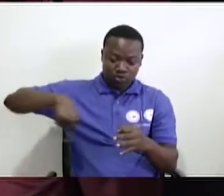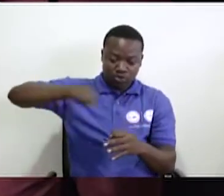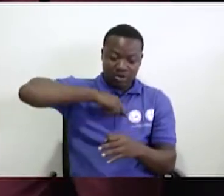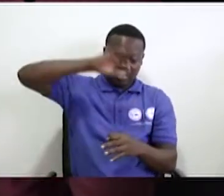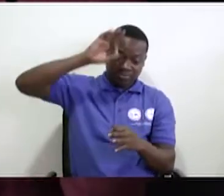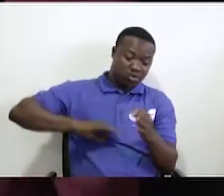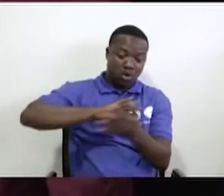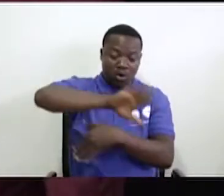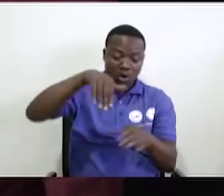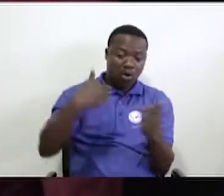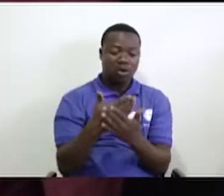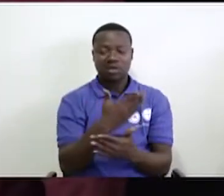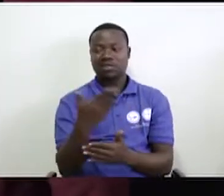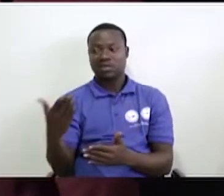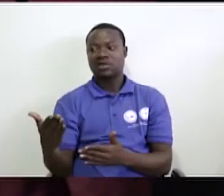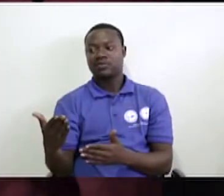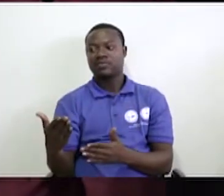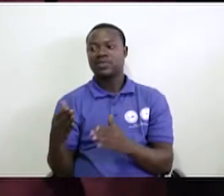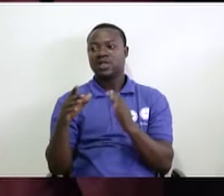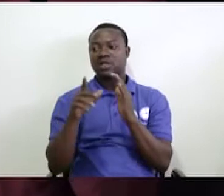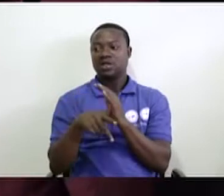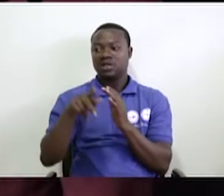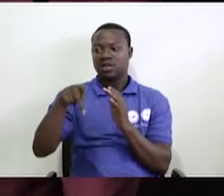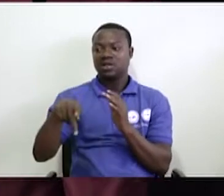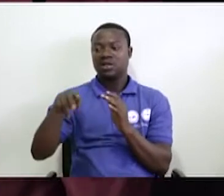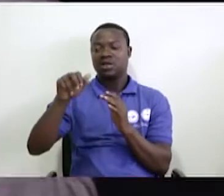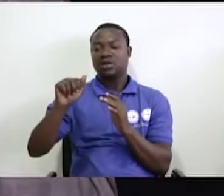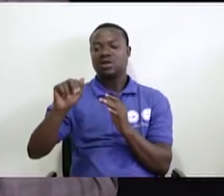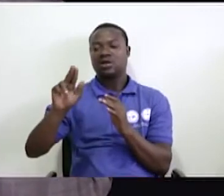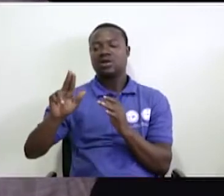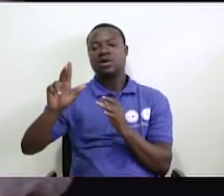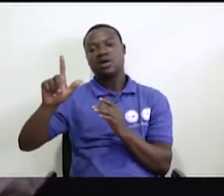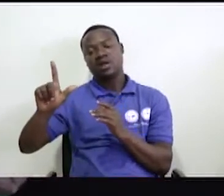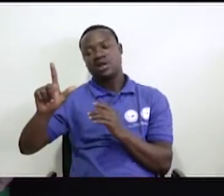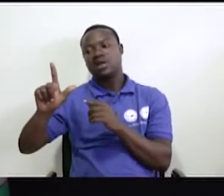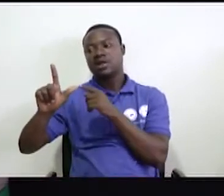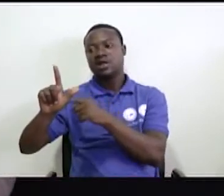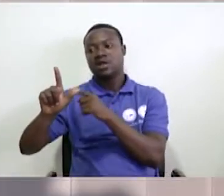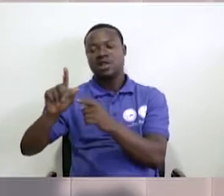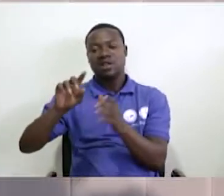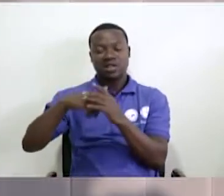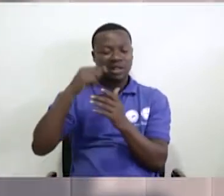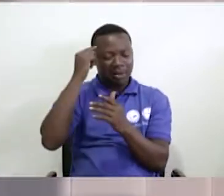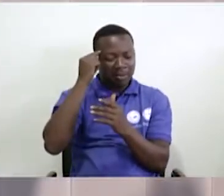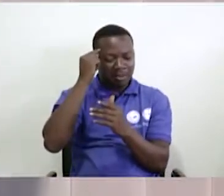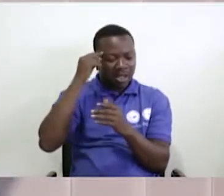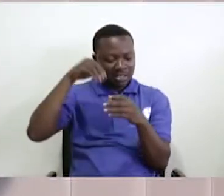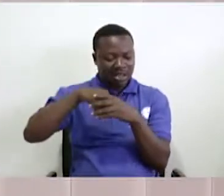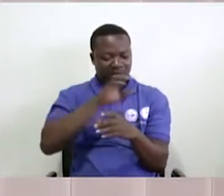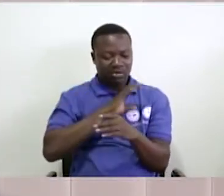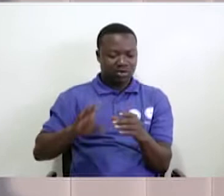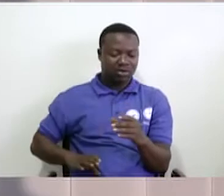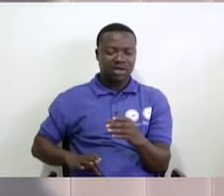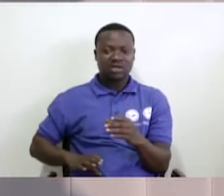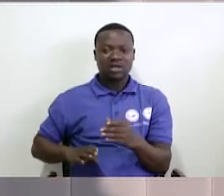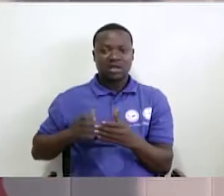things. Paul said that let this mind that was in Christ be also in you. It